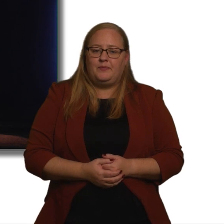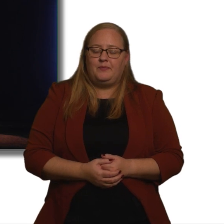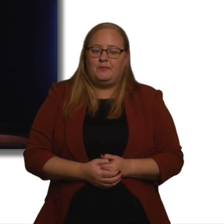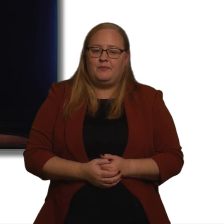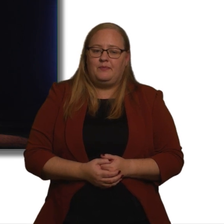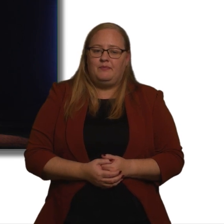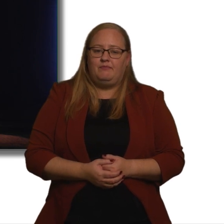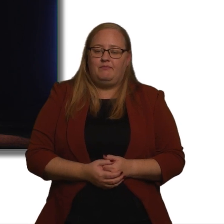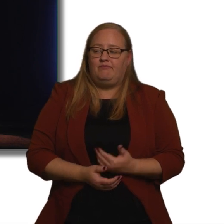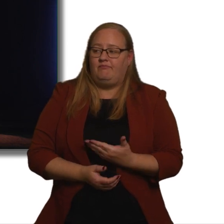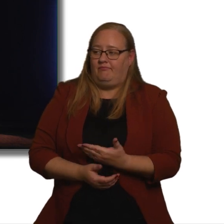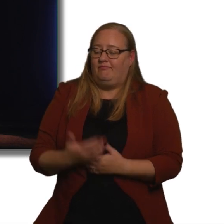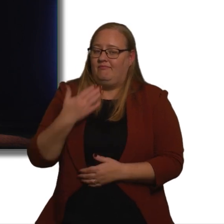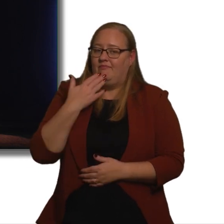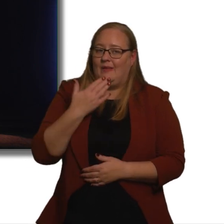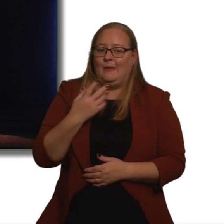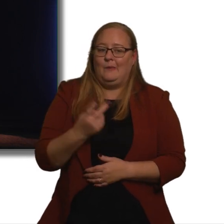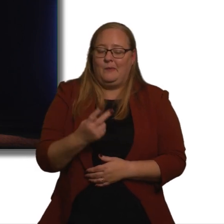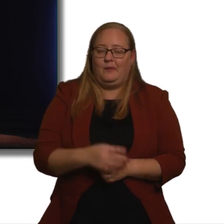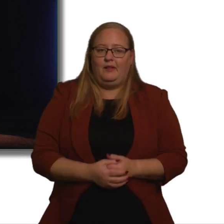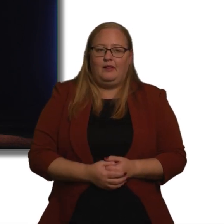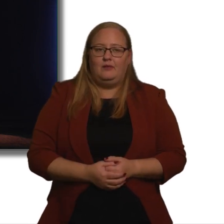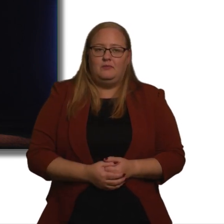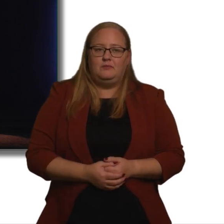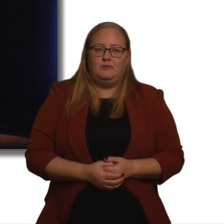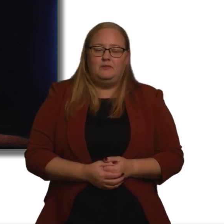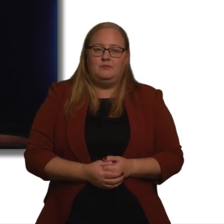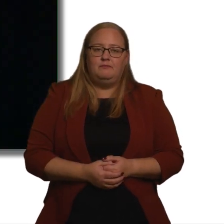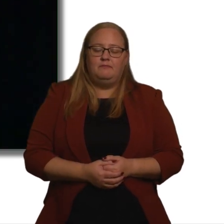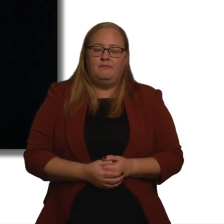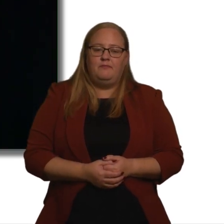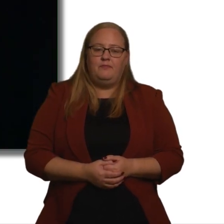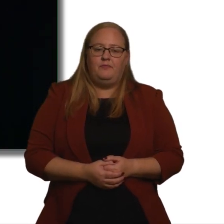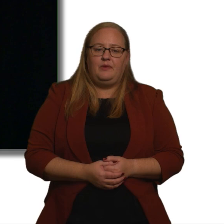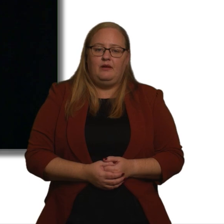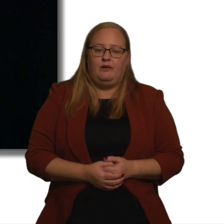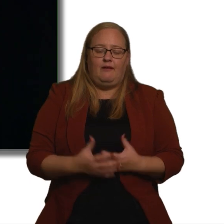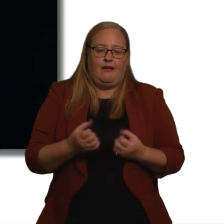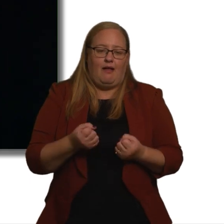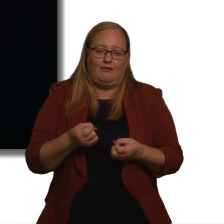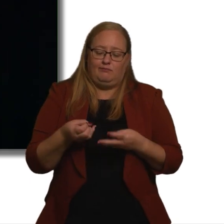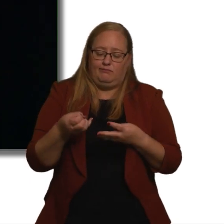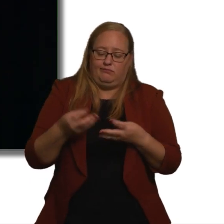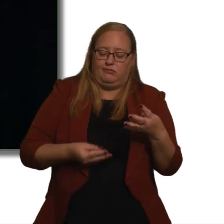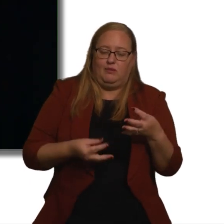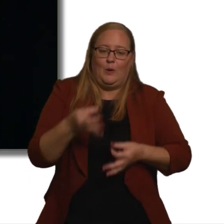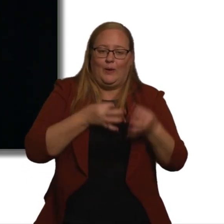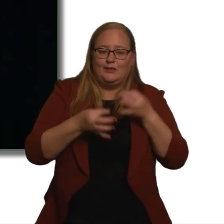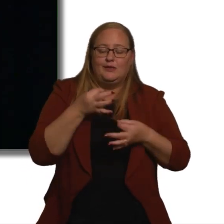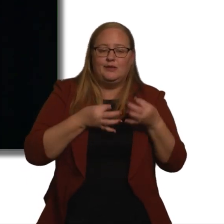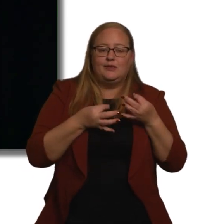Thank you, Elaine, and thank you, Debbie, for your responses to that question. We've got quite a few questions coming through from our